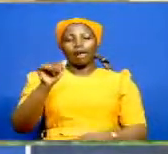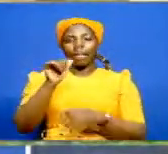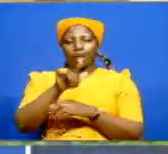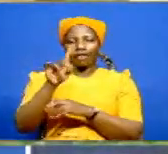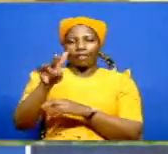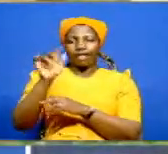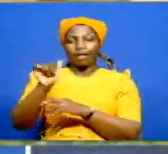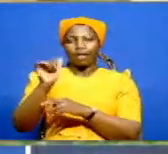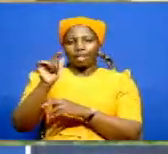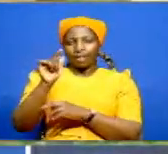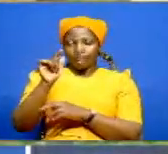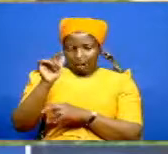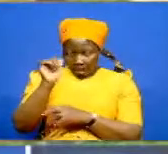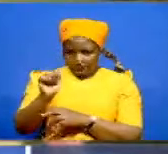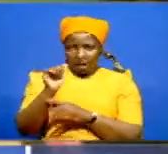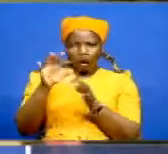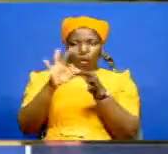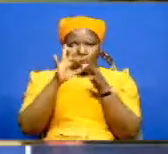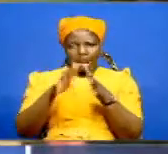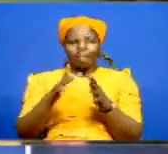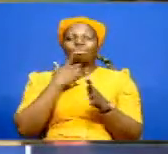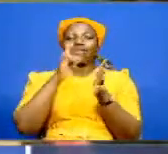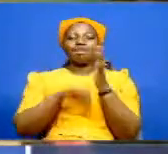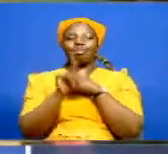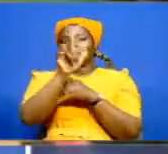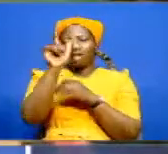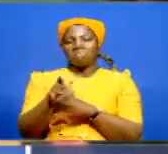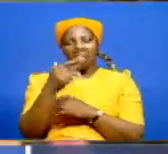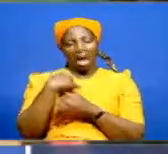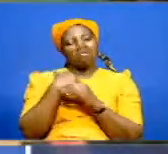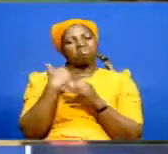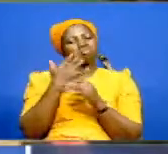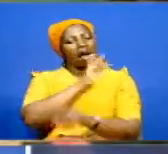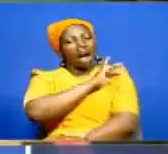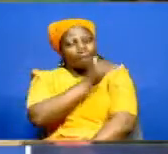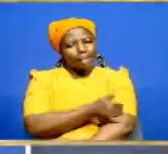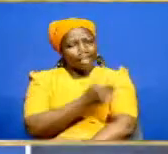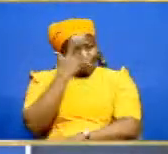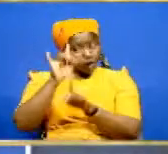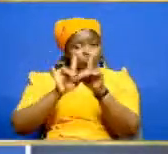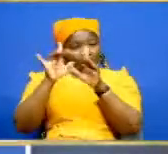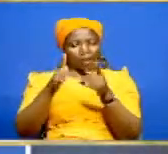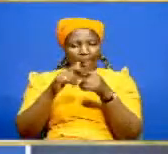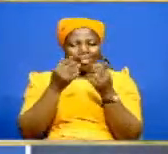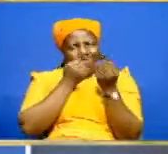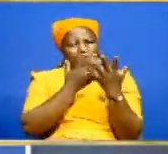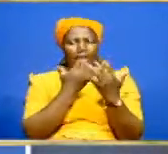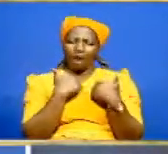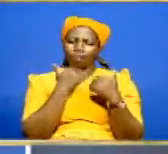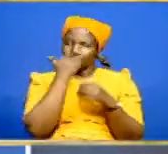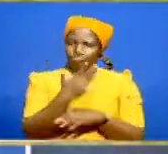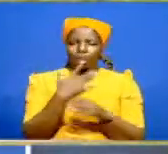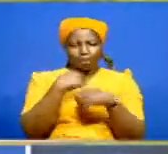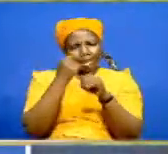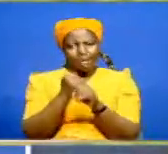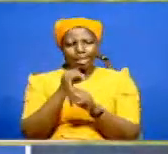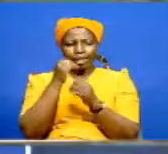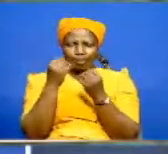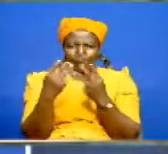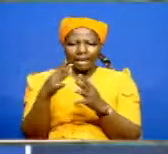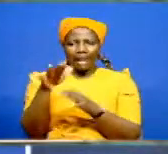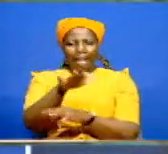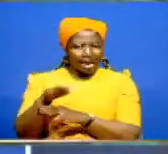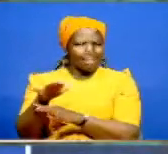Naomi Karani said the region has great potential for tourism, but lack of information has made many great tourism energy remain